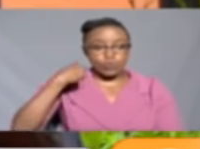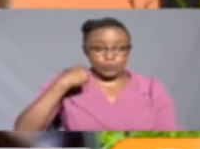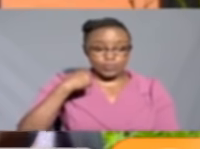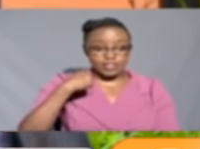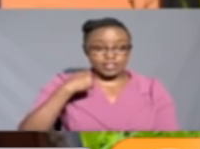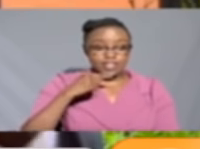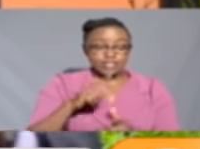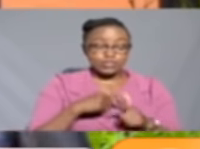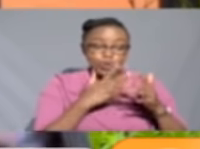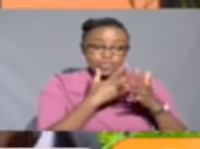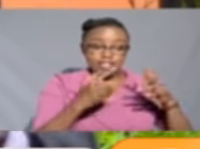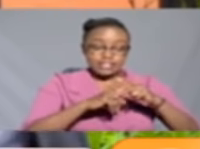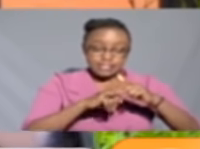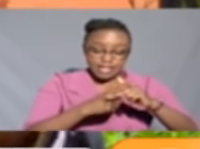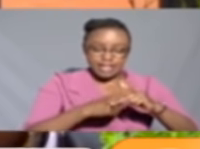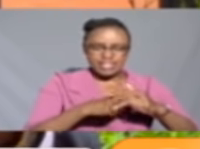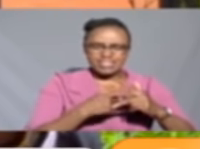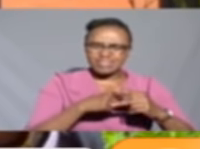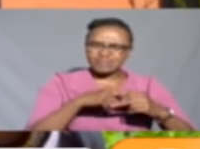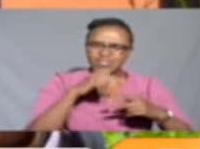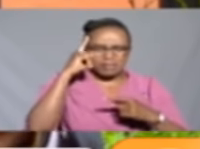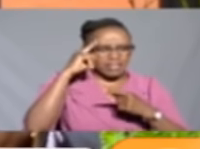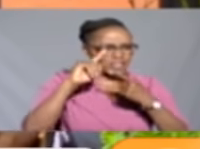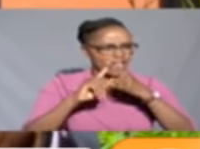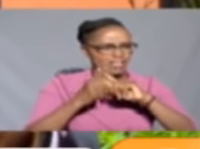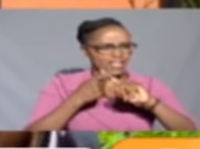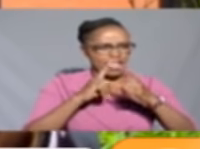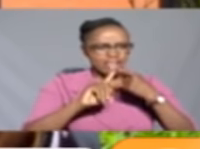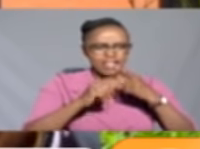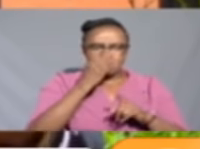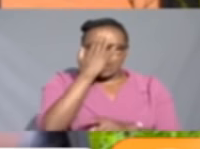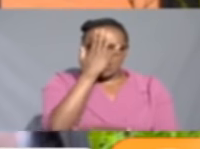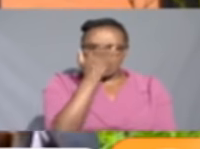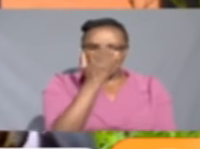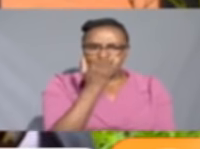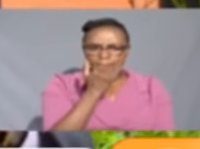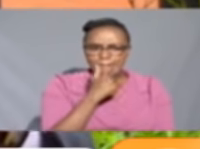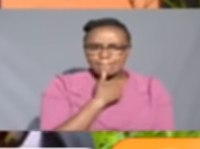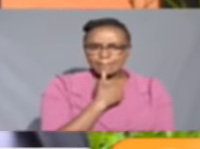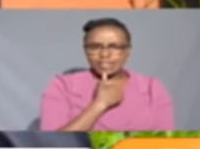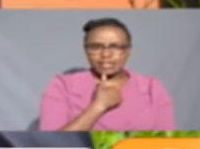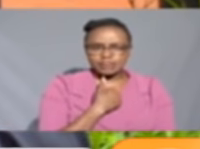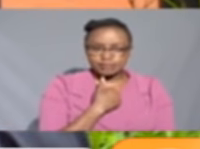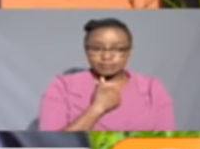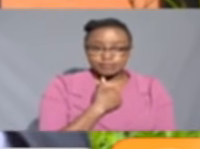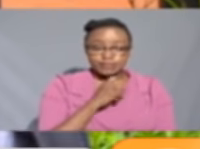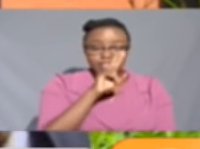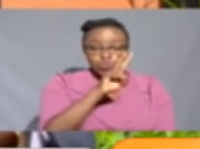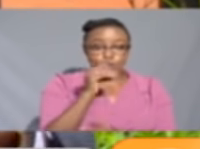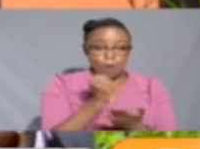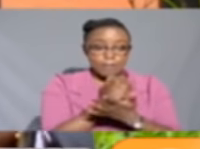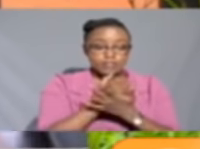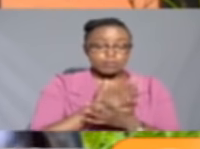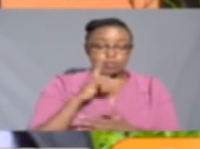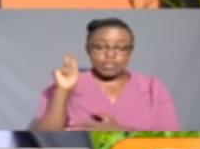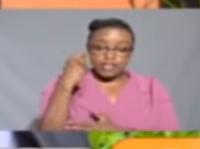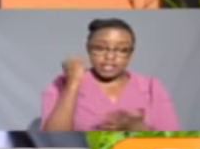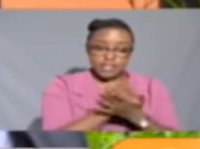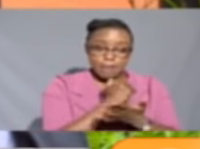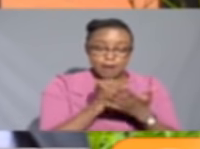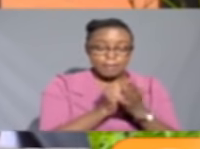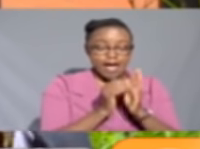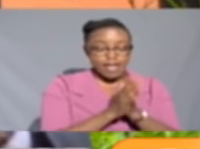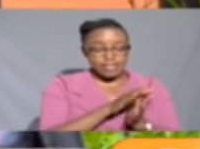so things started, you know, forming in my mind, because I had taken 2 of my passports, the Kenyan passport and the